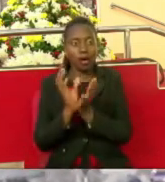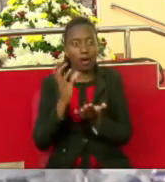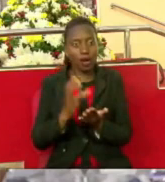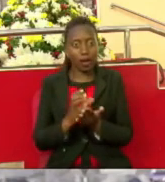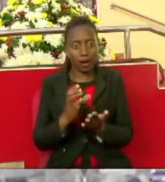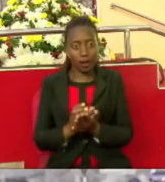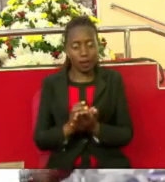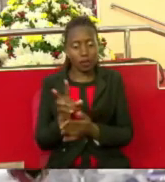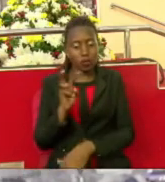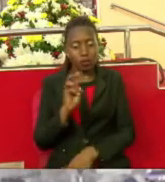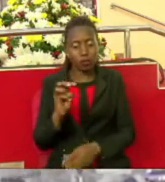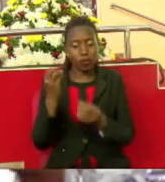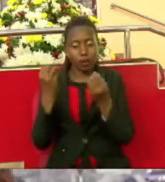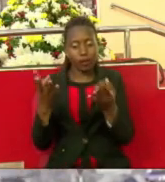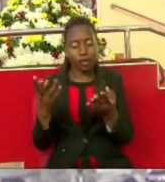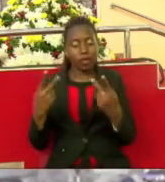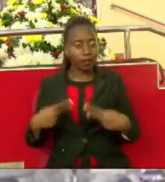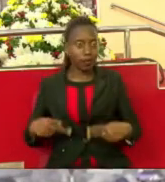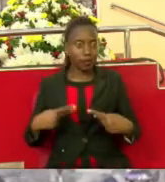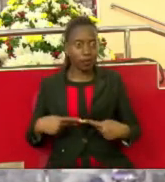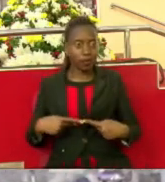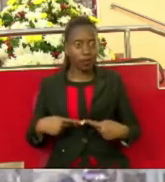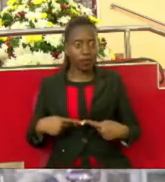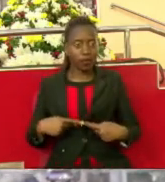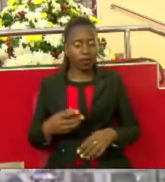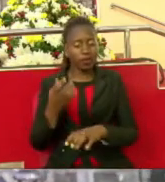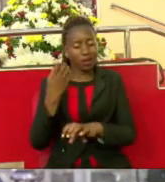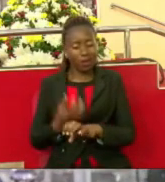And I had a difficult time explaining to parents, let the child